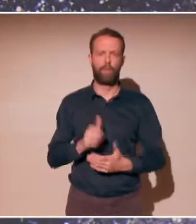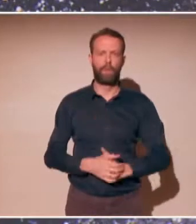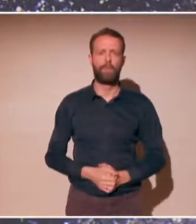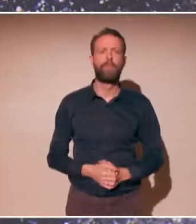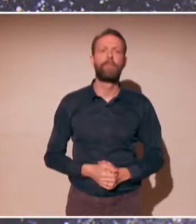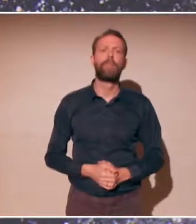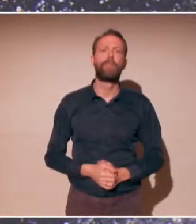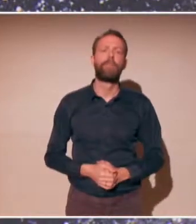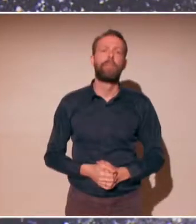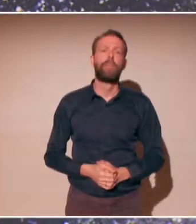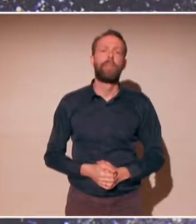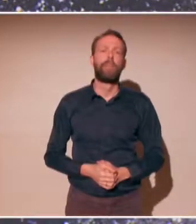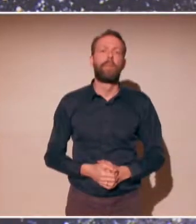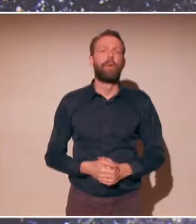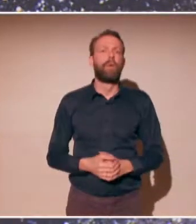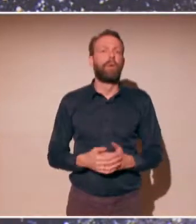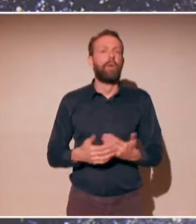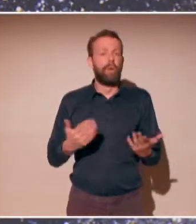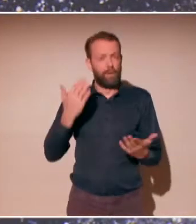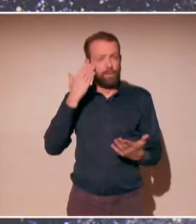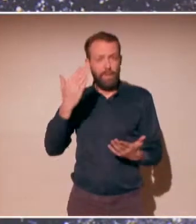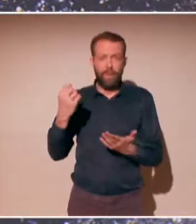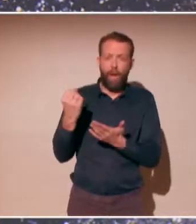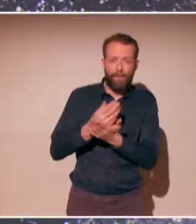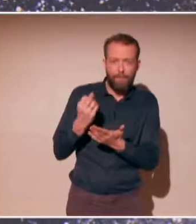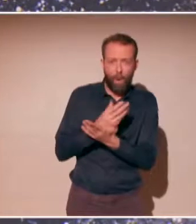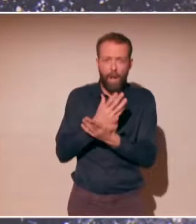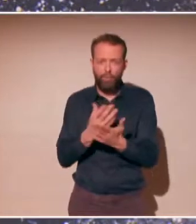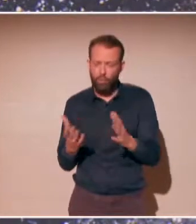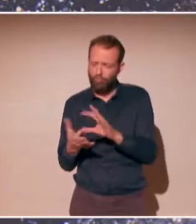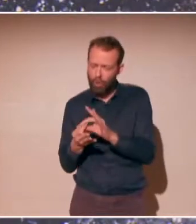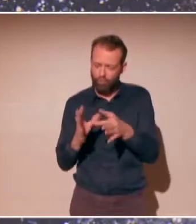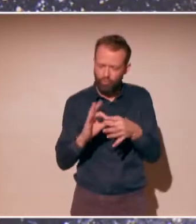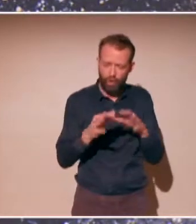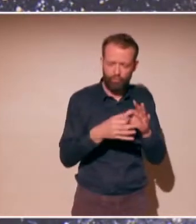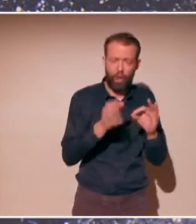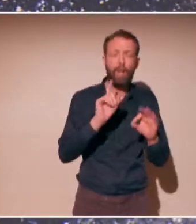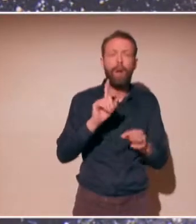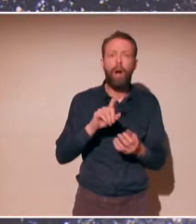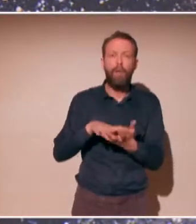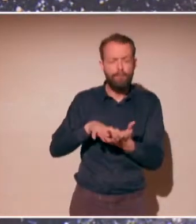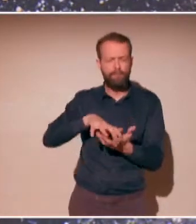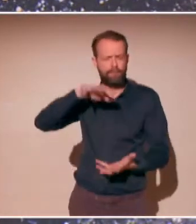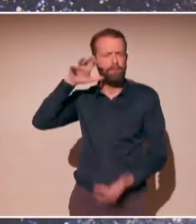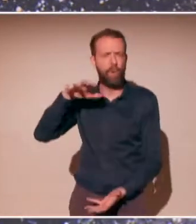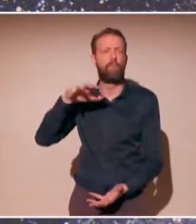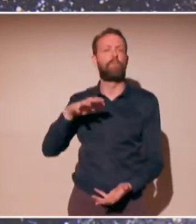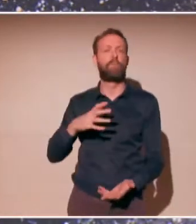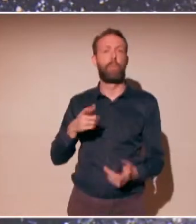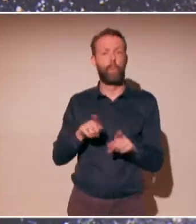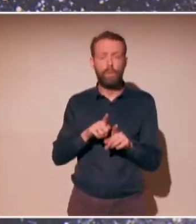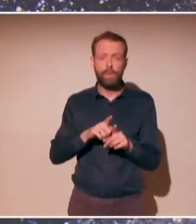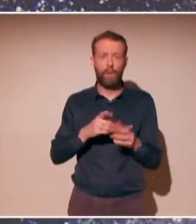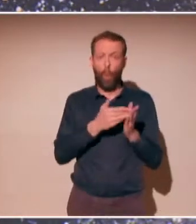total confidentiality of medical data, we will not really be responding properly to French